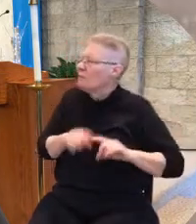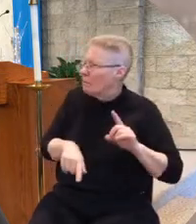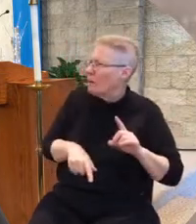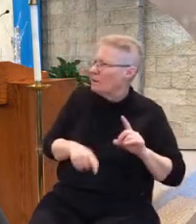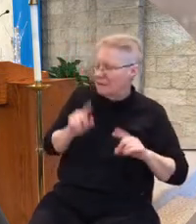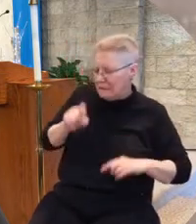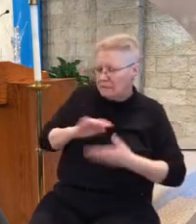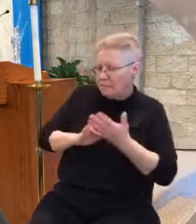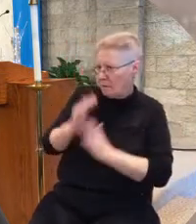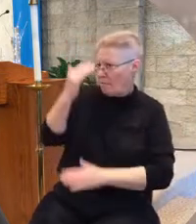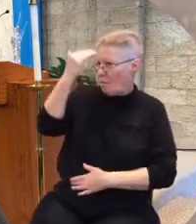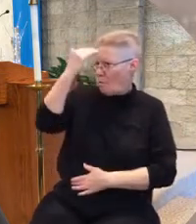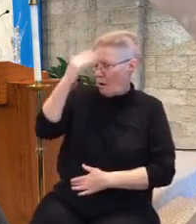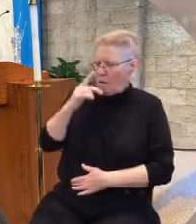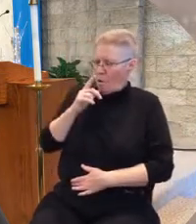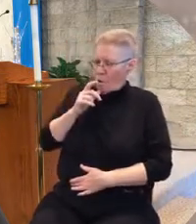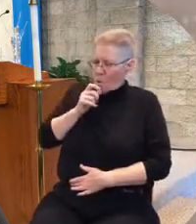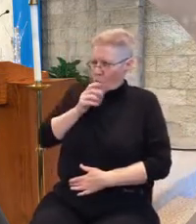Steps, the work.